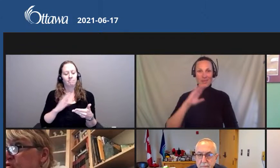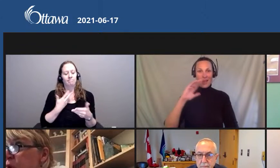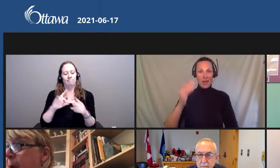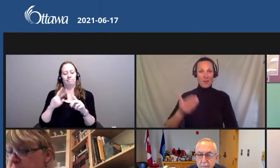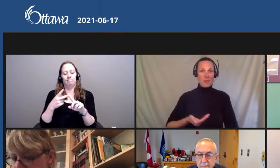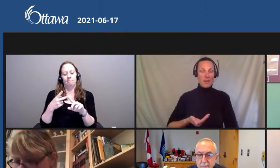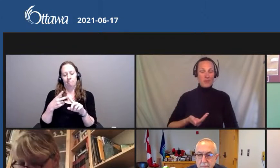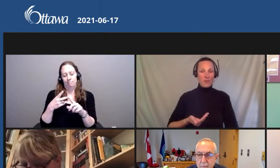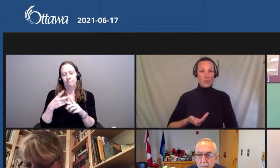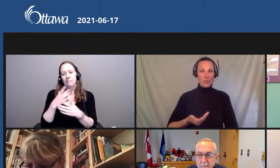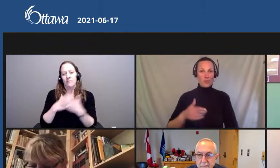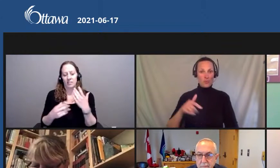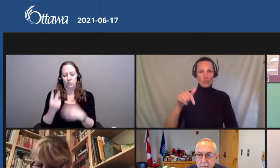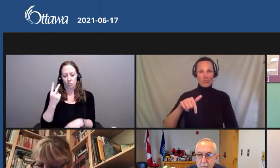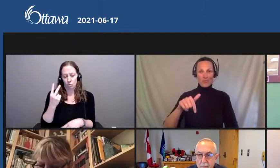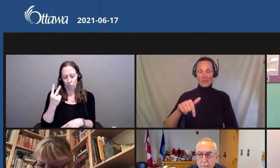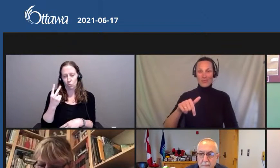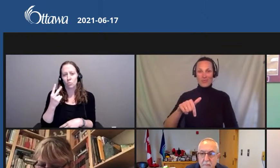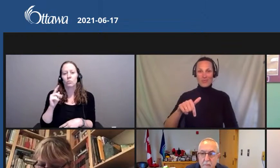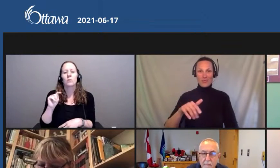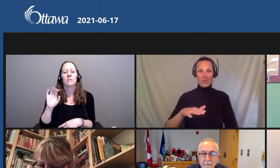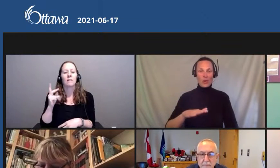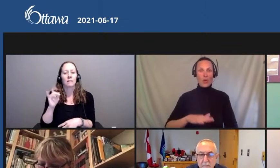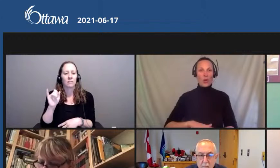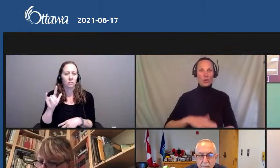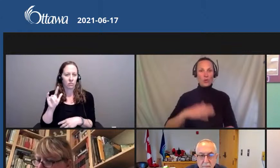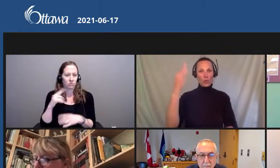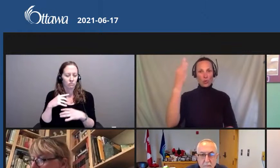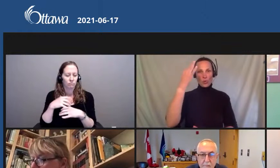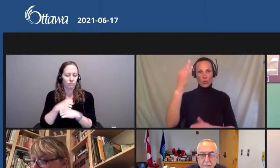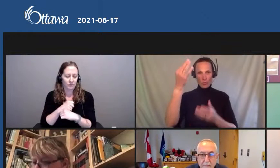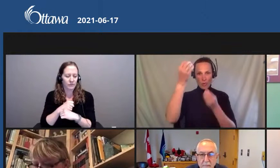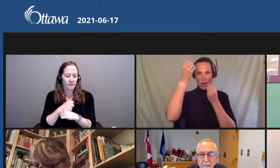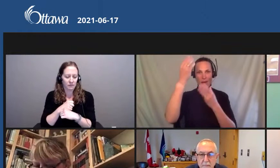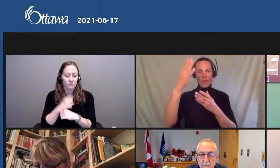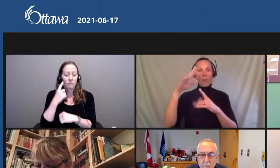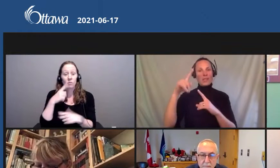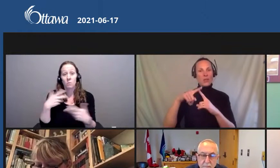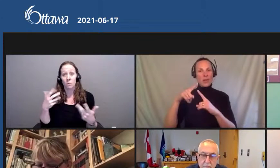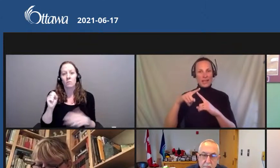Plan. Bienvenue à la séance d'information technique relative.